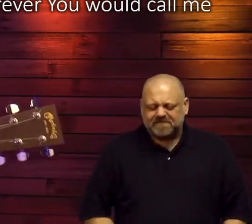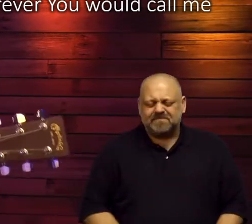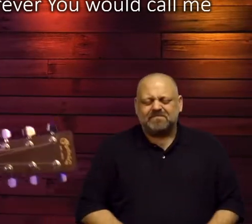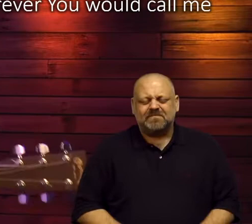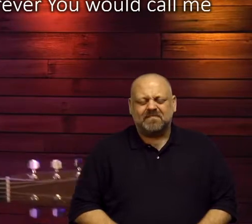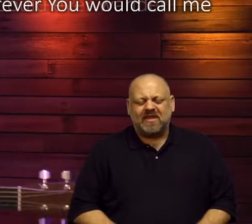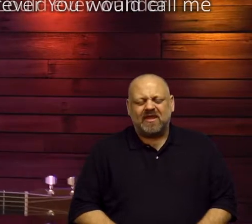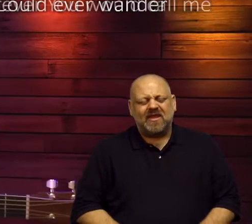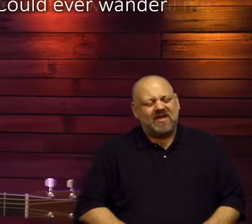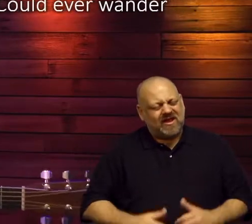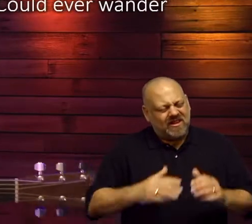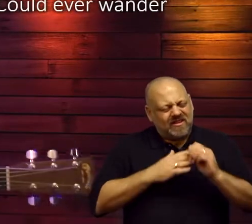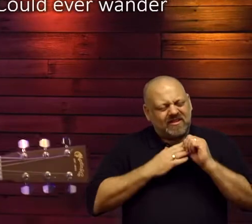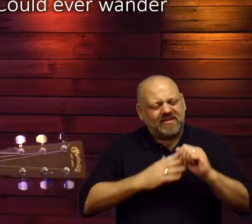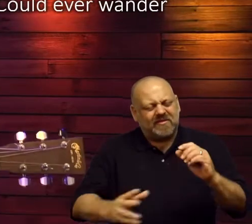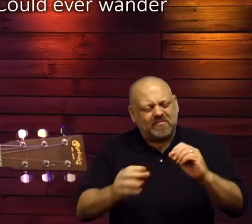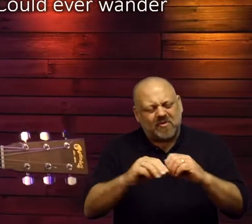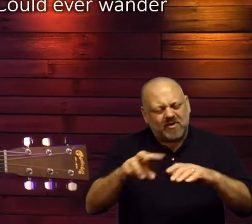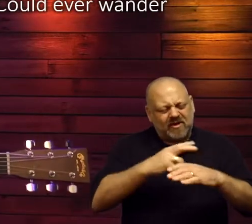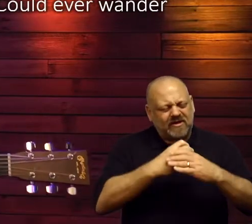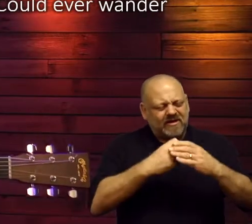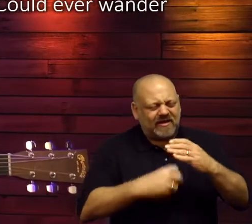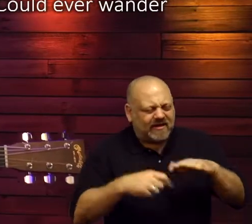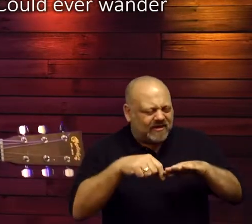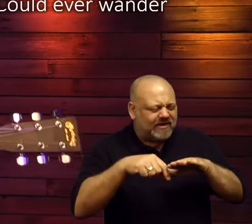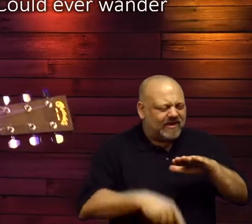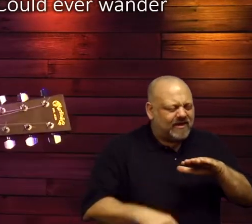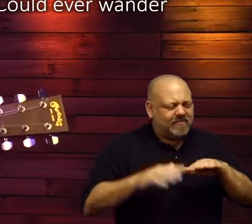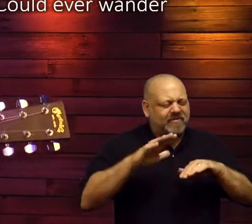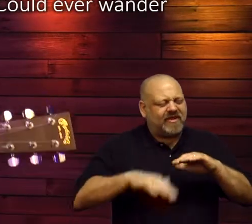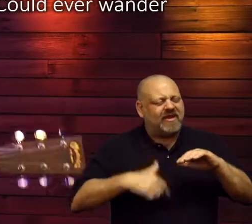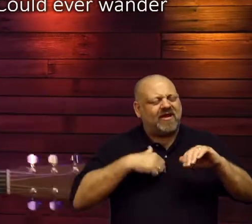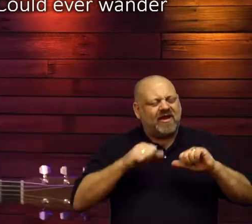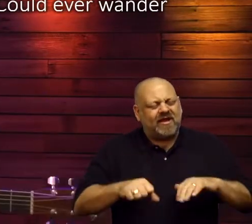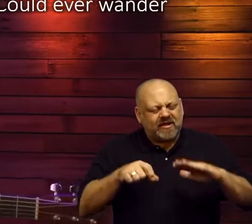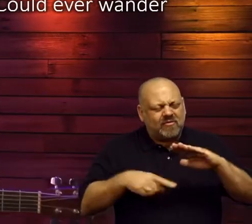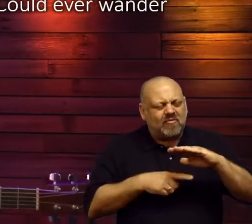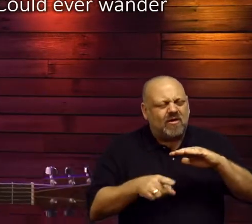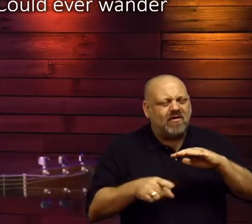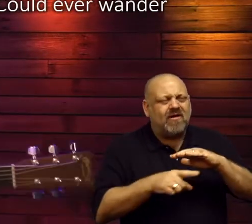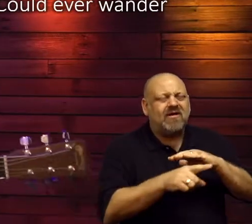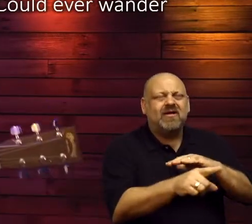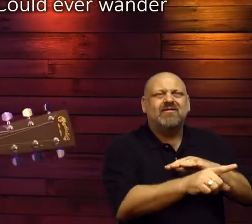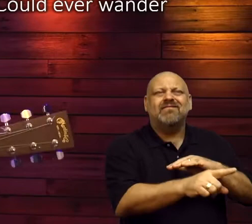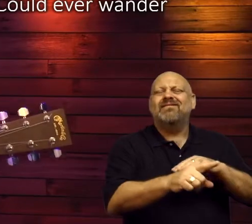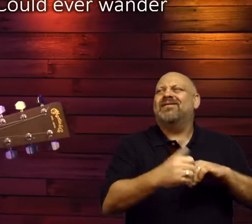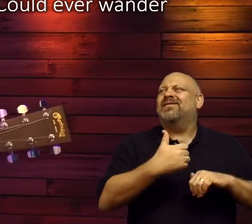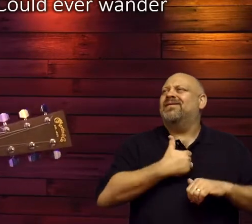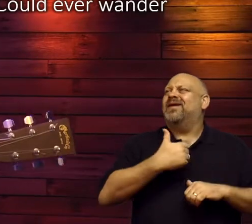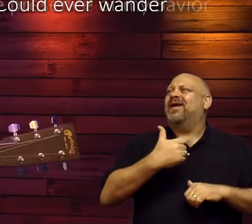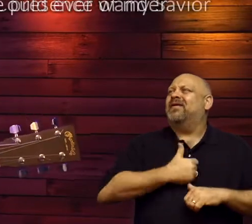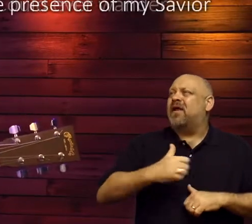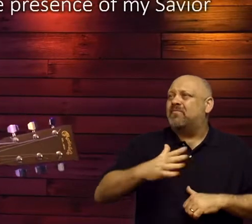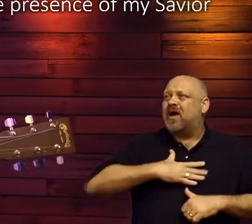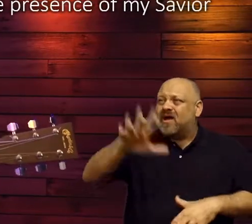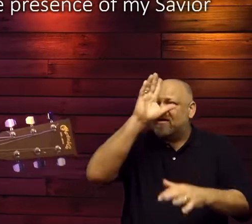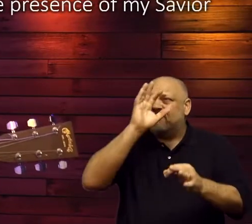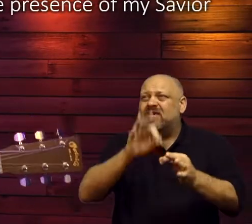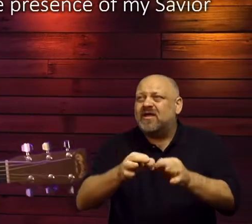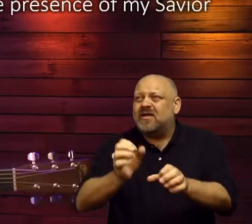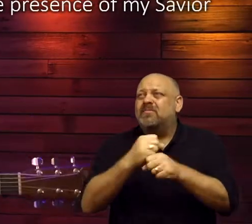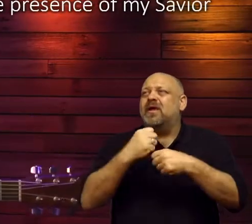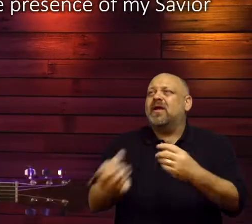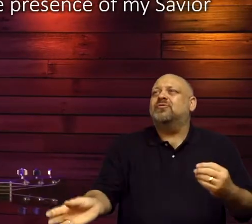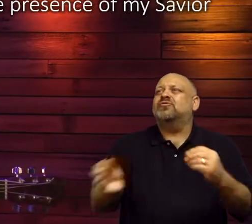me. Take me deeper than my feet could ever wander.